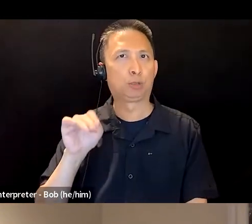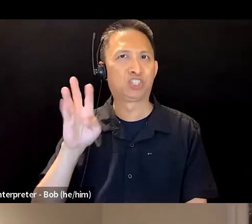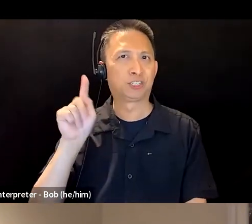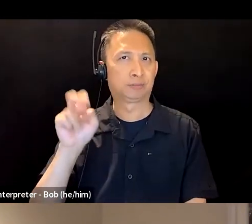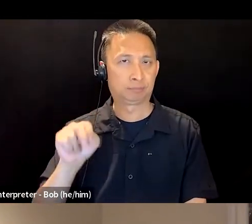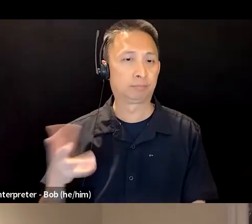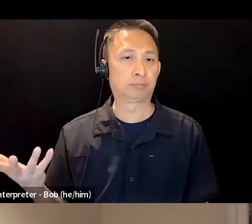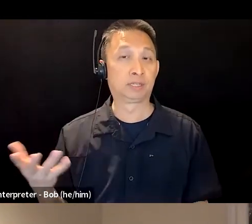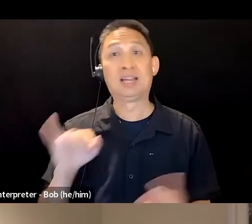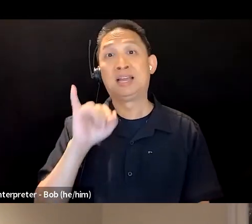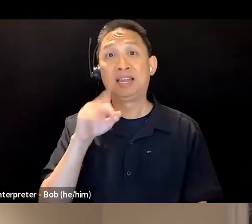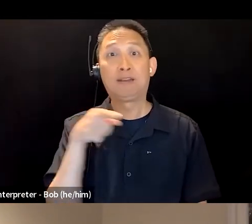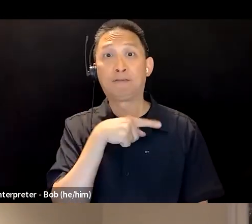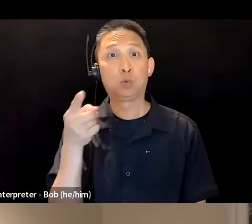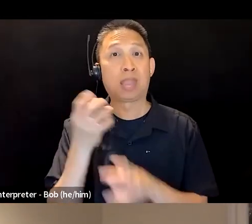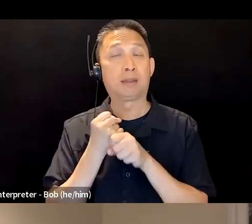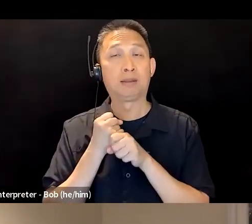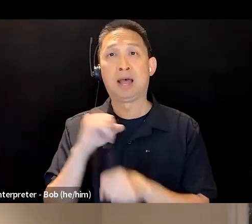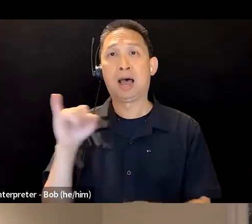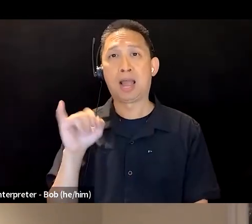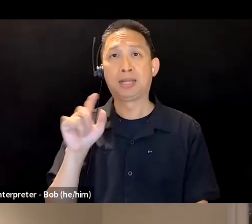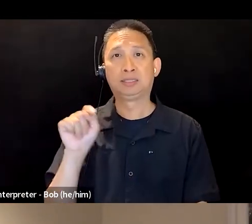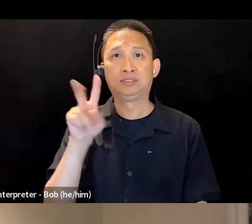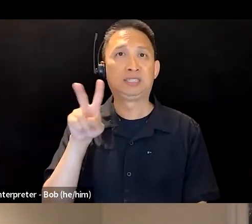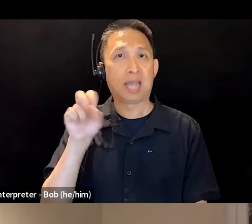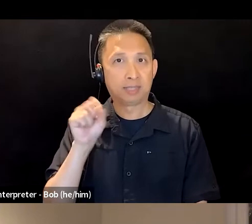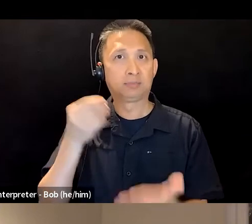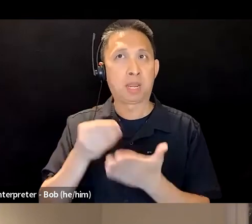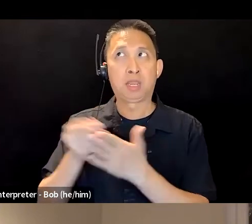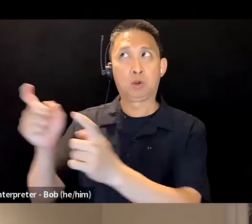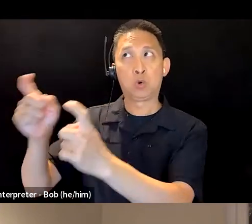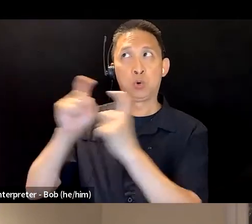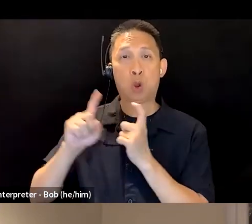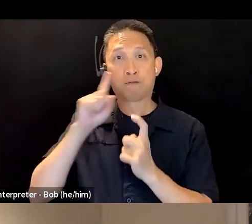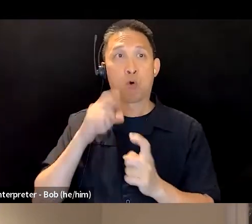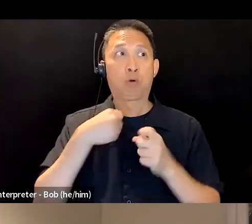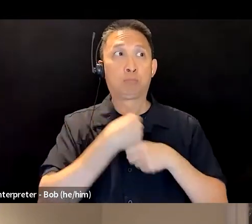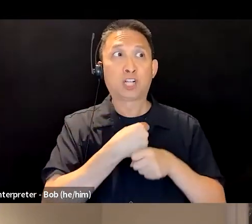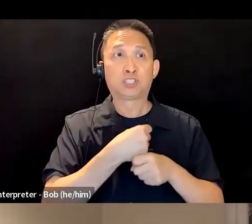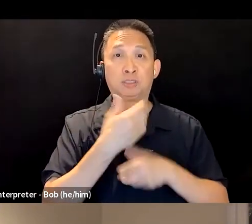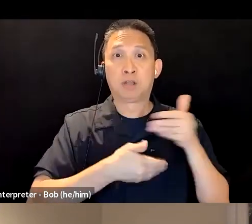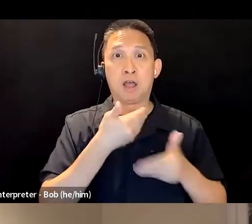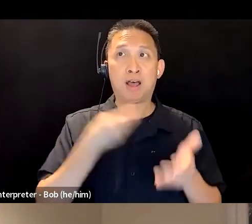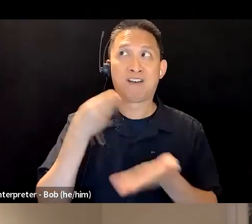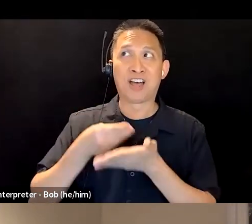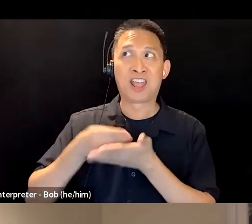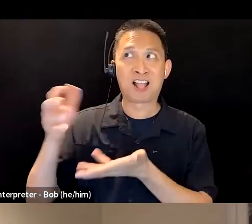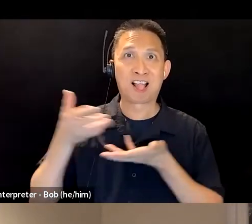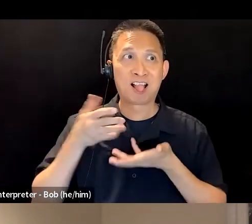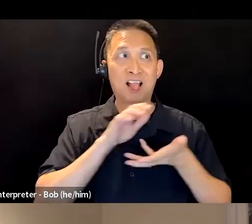ITVS development funding and production funding. And when that's the case, you kind of end